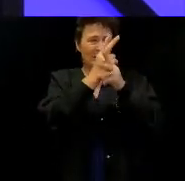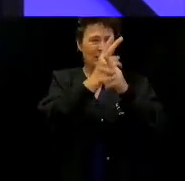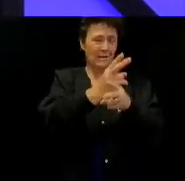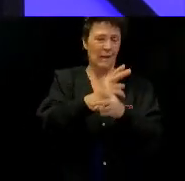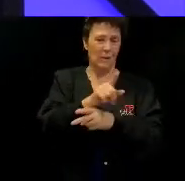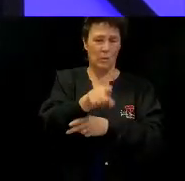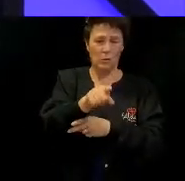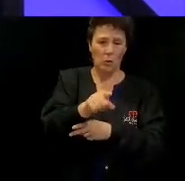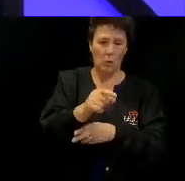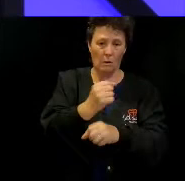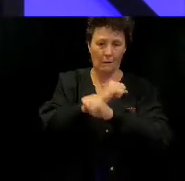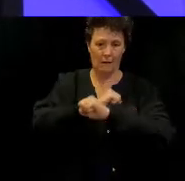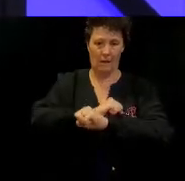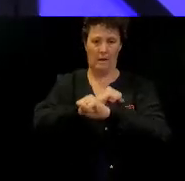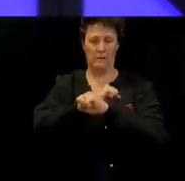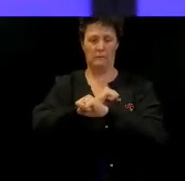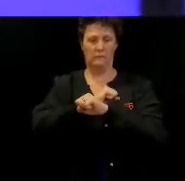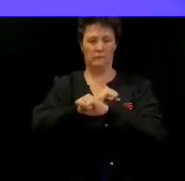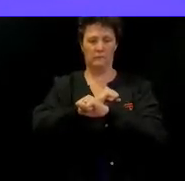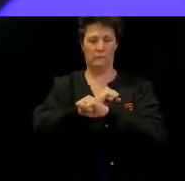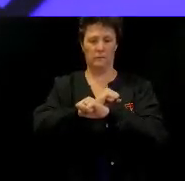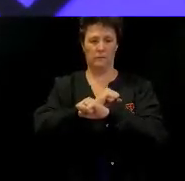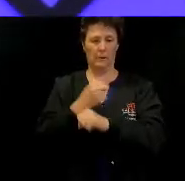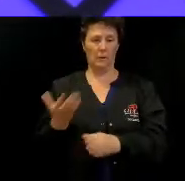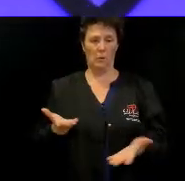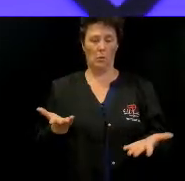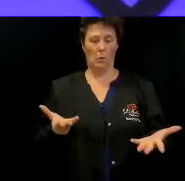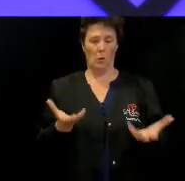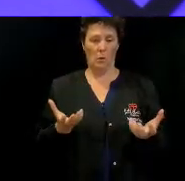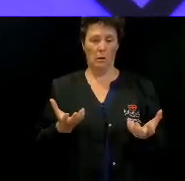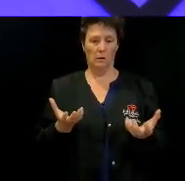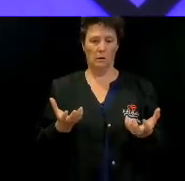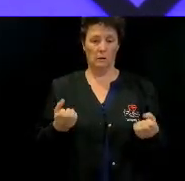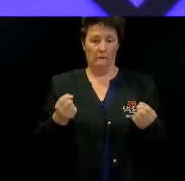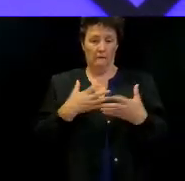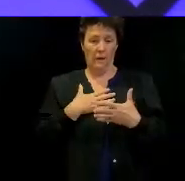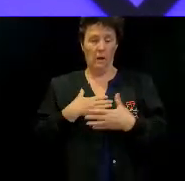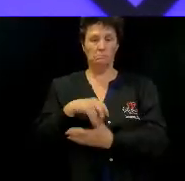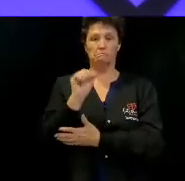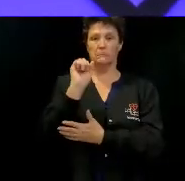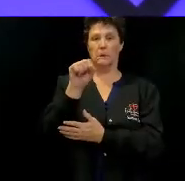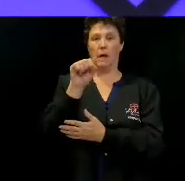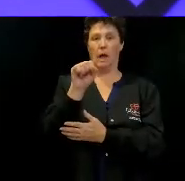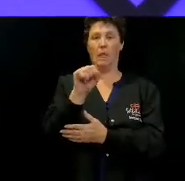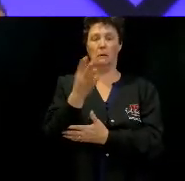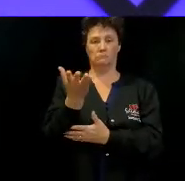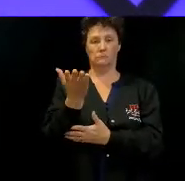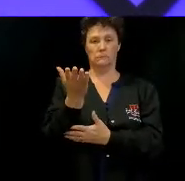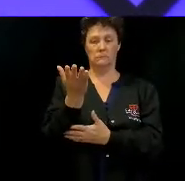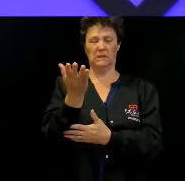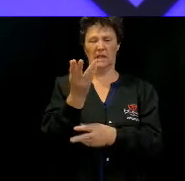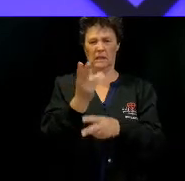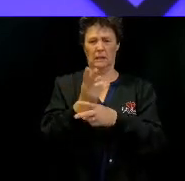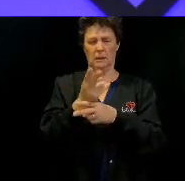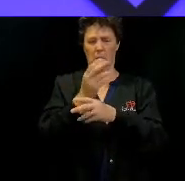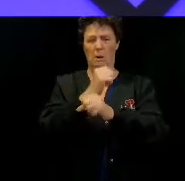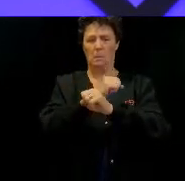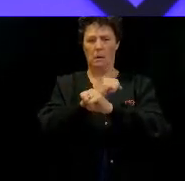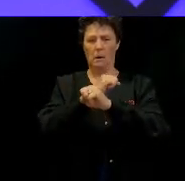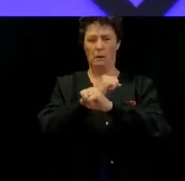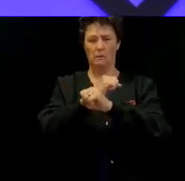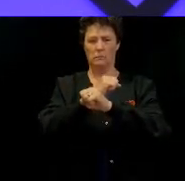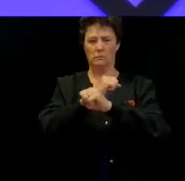captive. That's what he wants. When fear comes knocking, he's coming to get you in bondage and to enslave